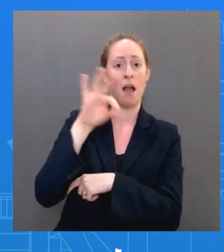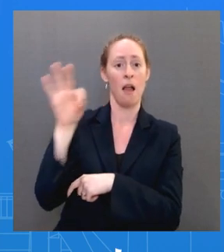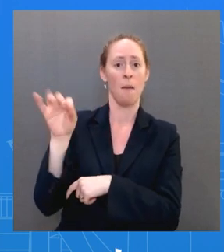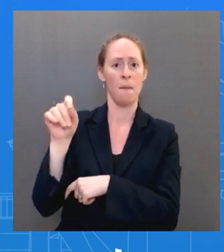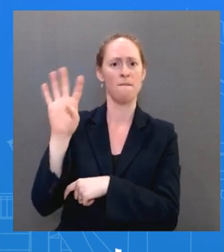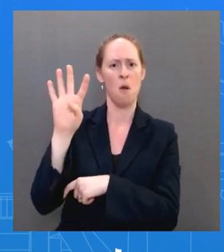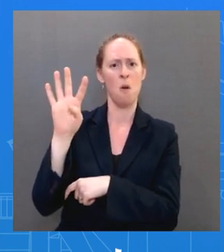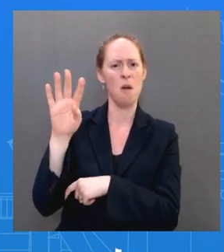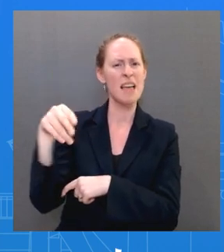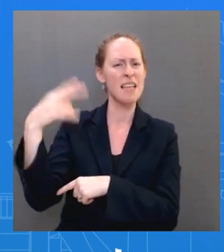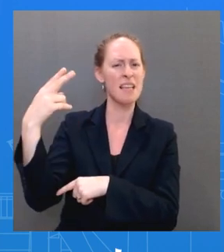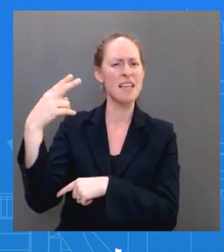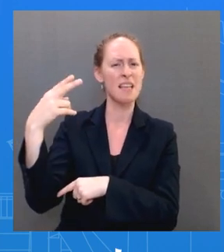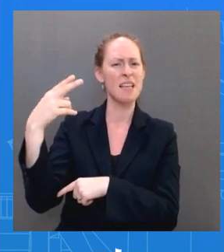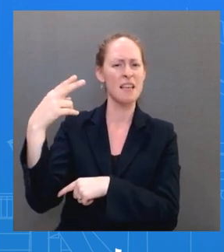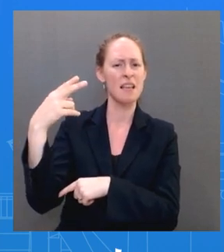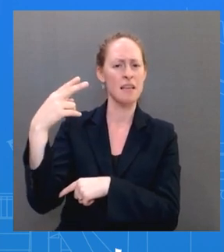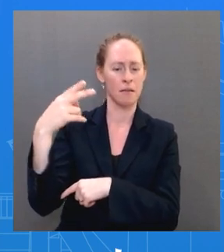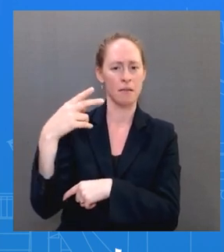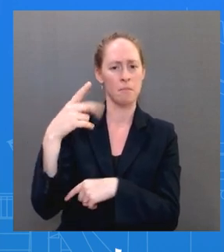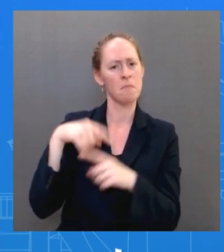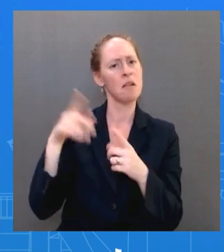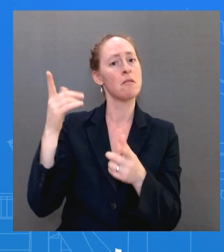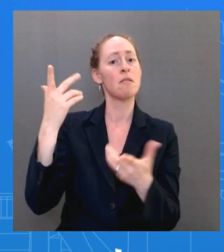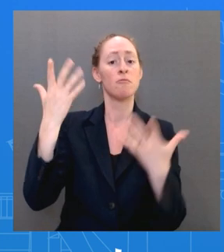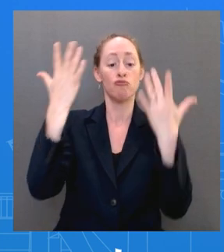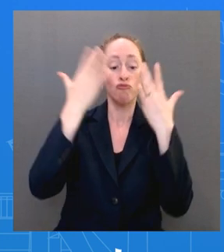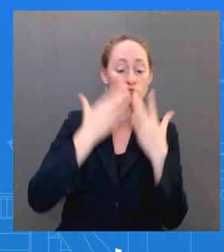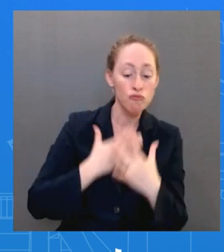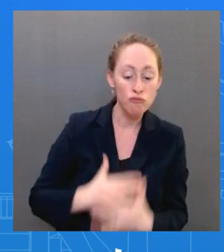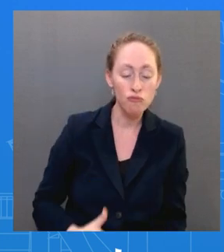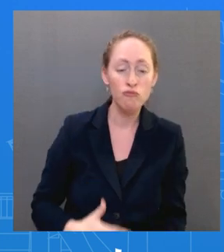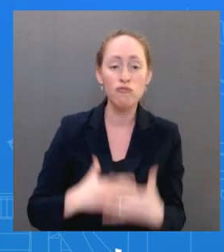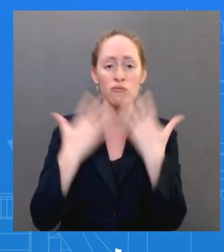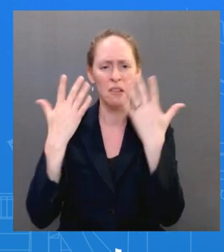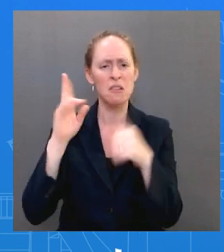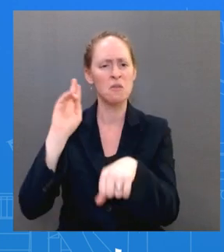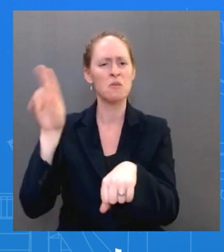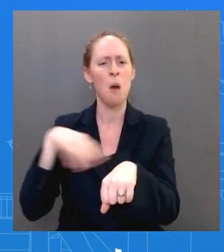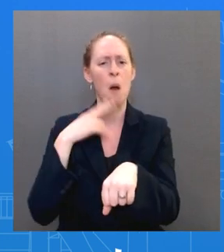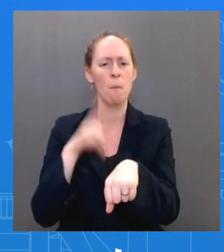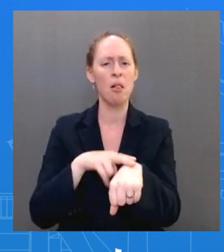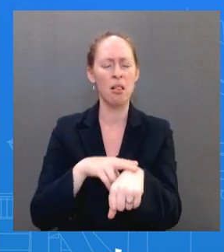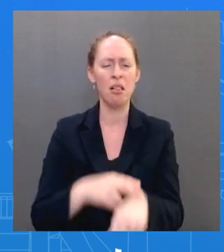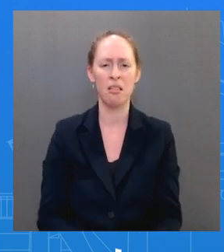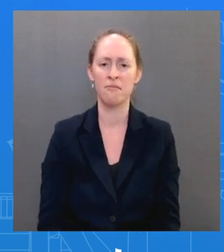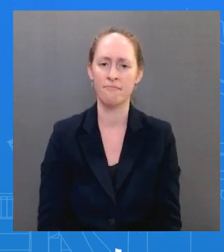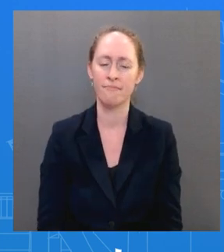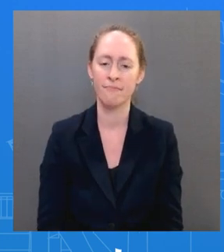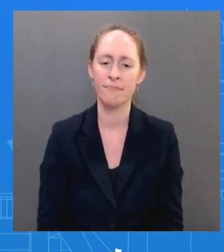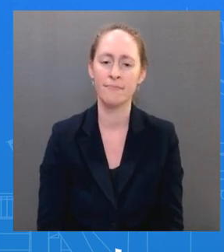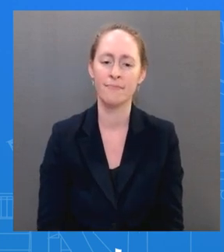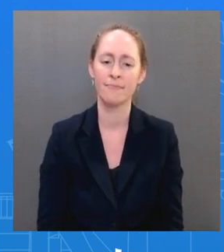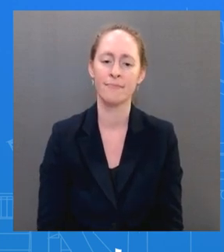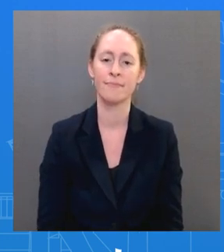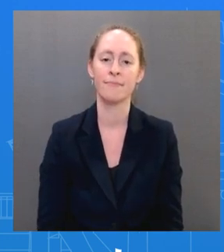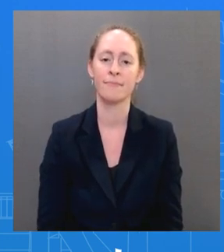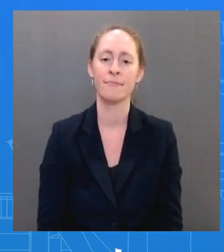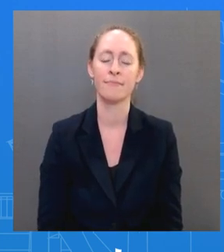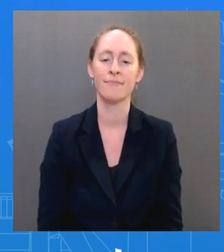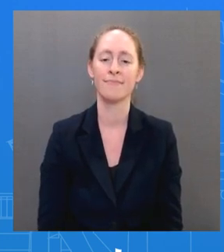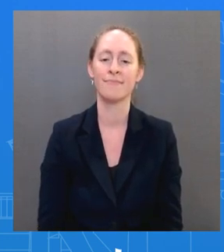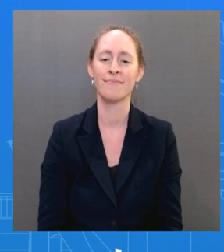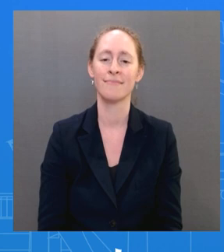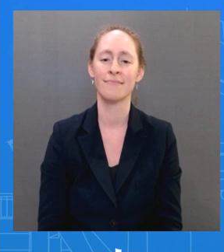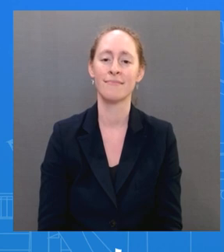the entire course of the disease. And by this point, has the White House identified all close contacts of the president, and do they go beyond, I believe, the